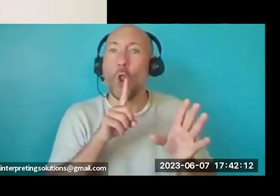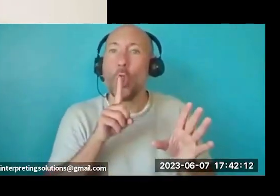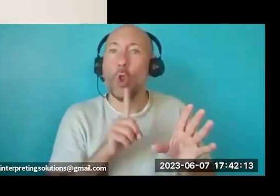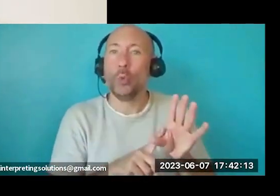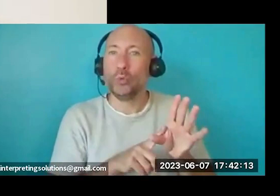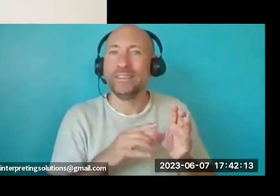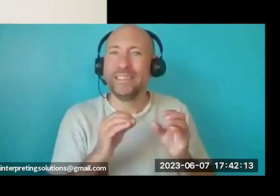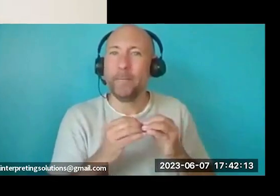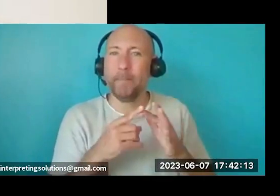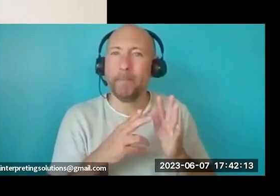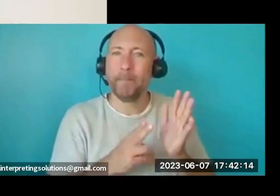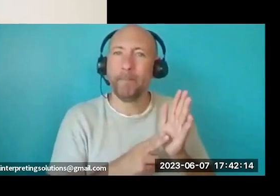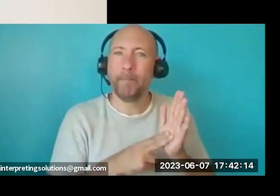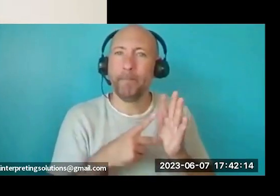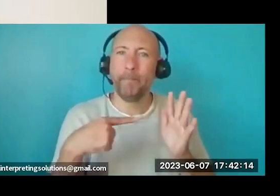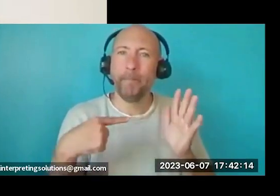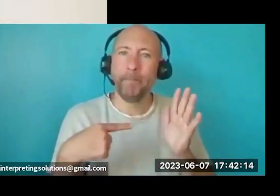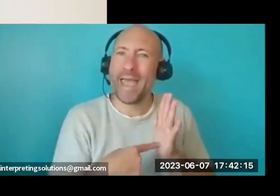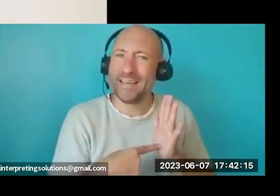Lucy,